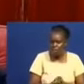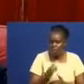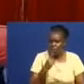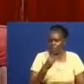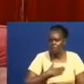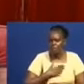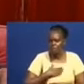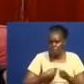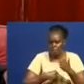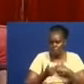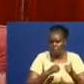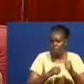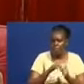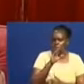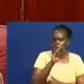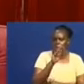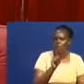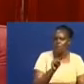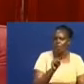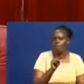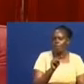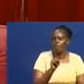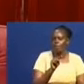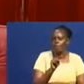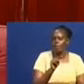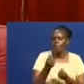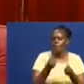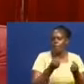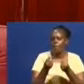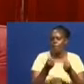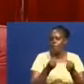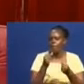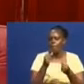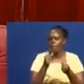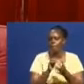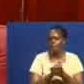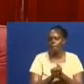to tell me how he bought a Bentley and is an MP.